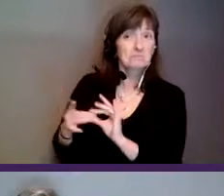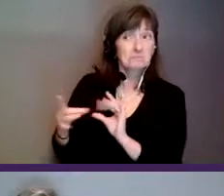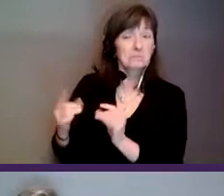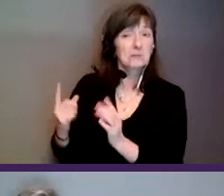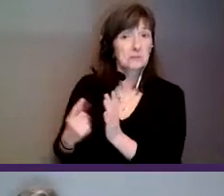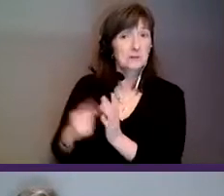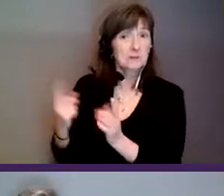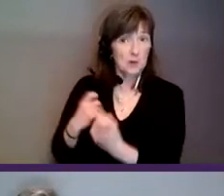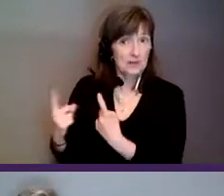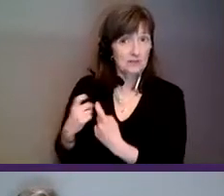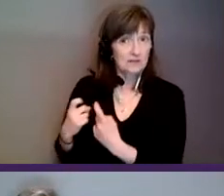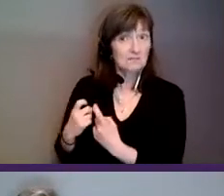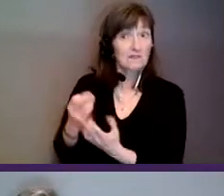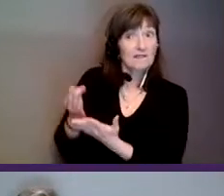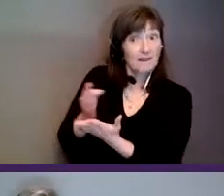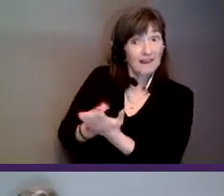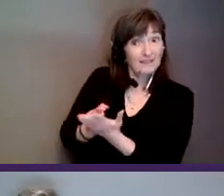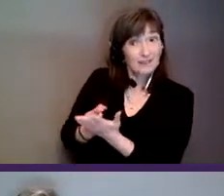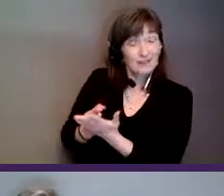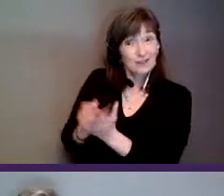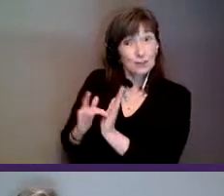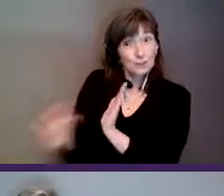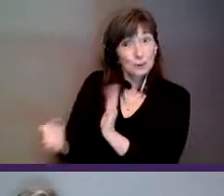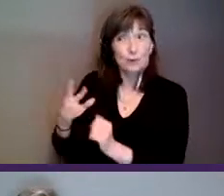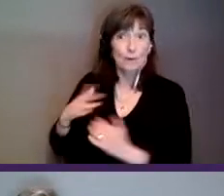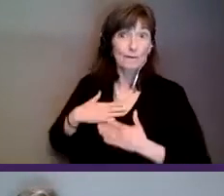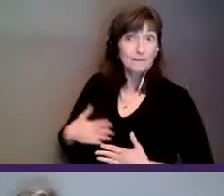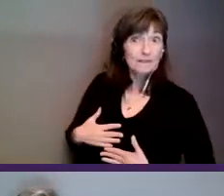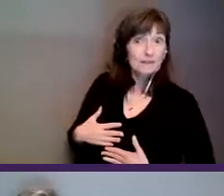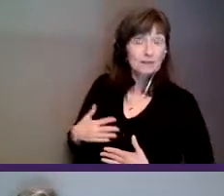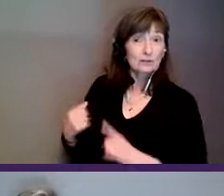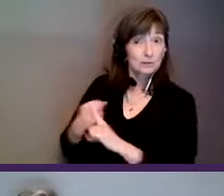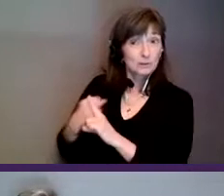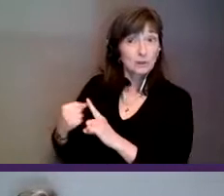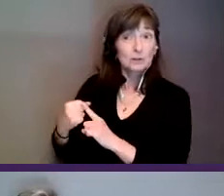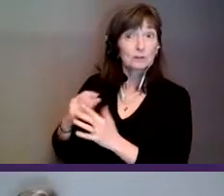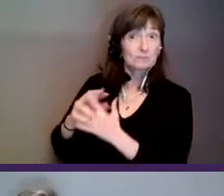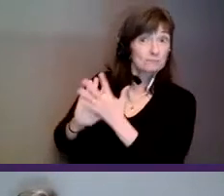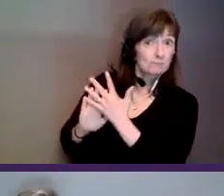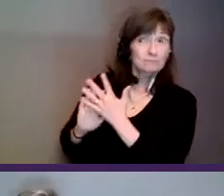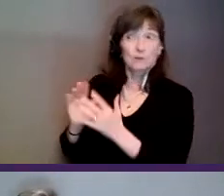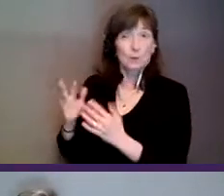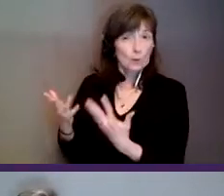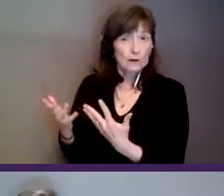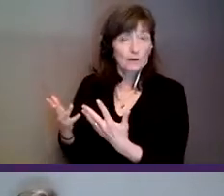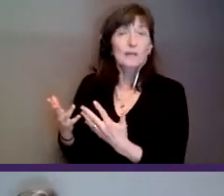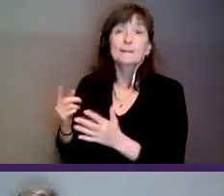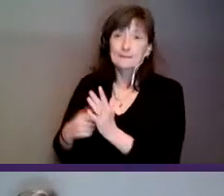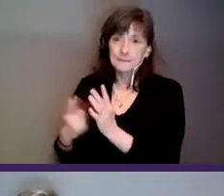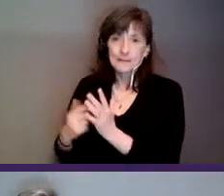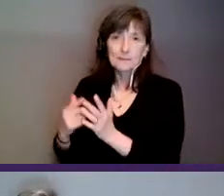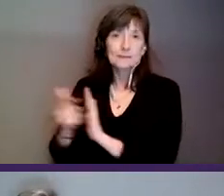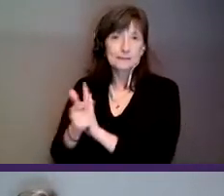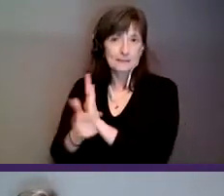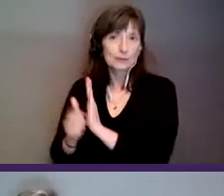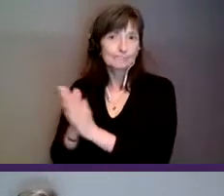whether it's financial abuse through the podcast or physical abuse, whatever the podcast topic is, legal supports